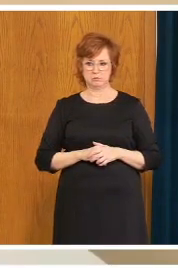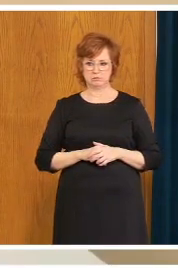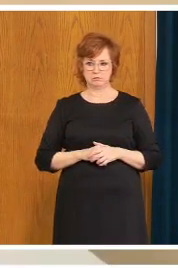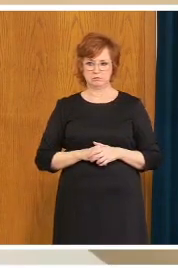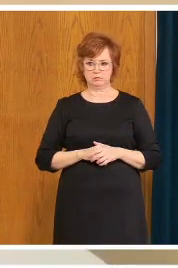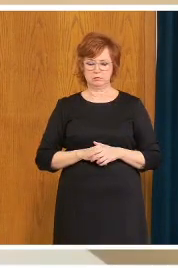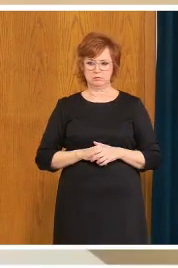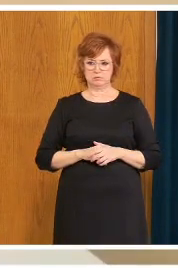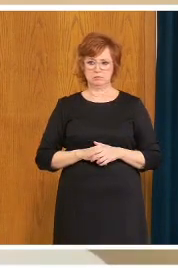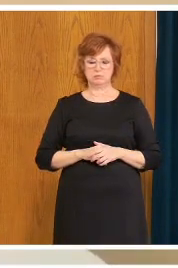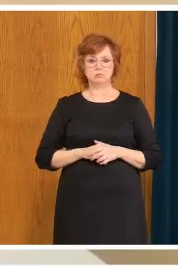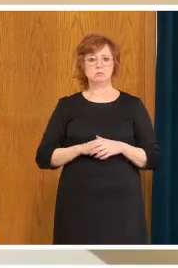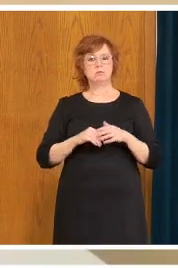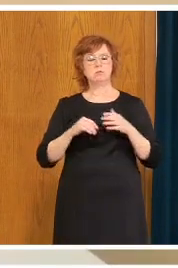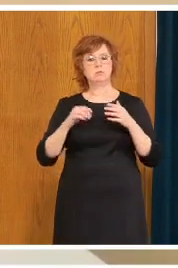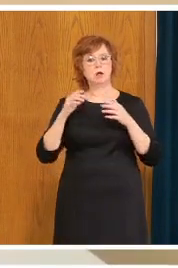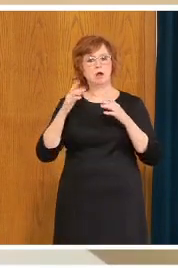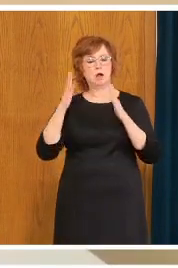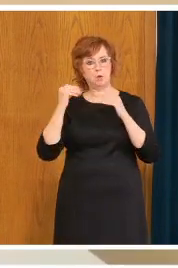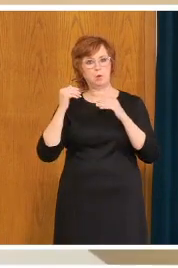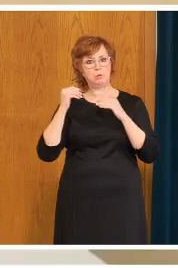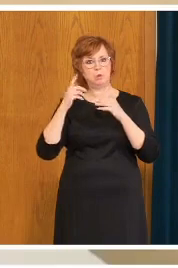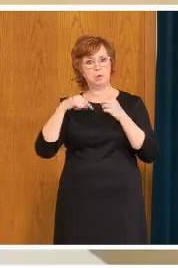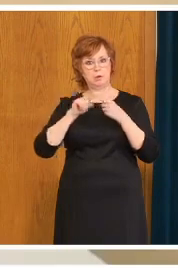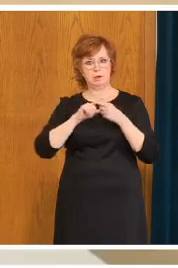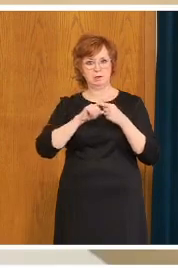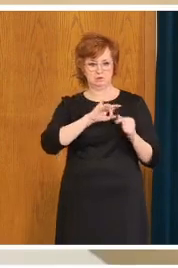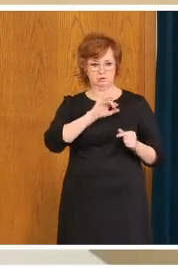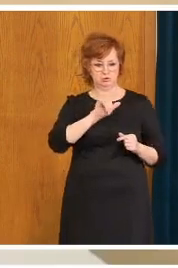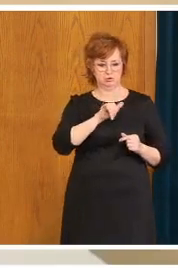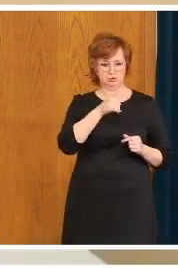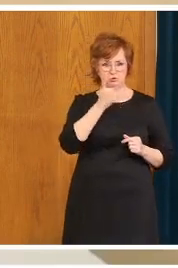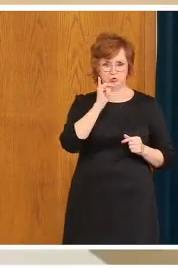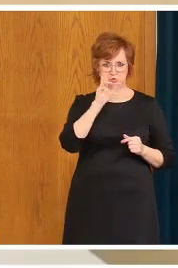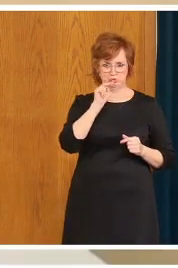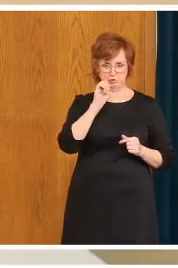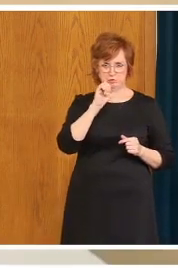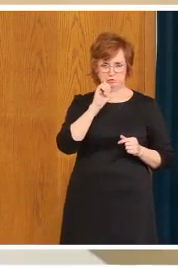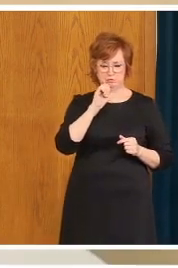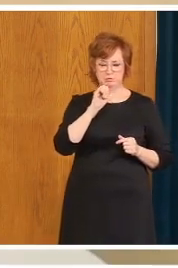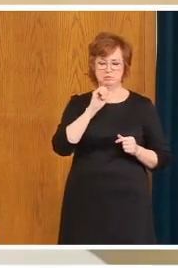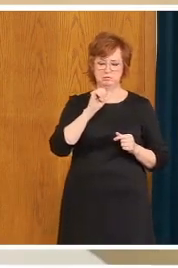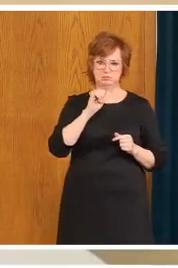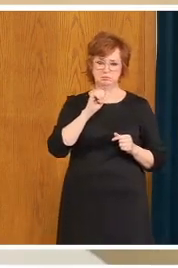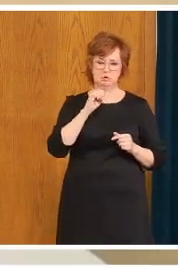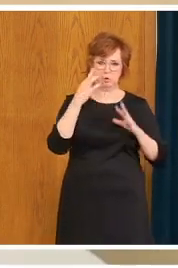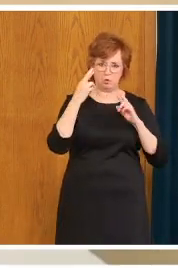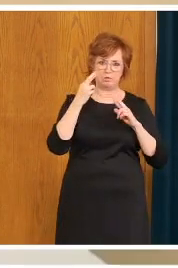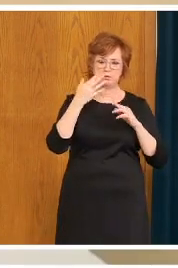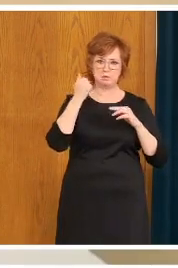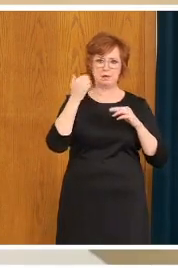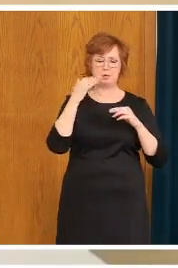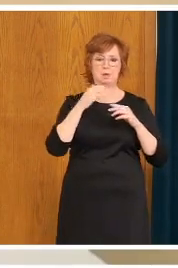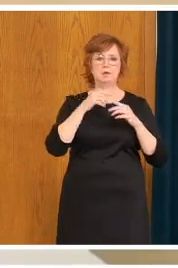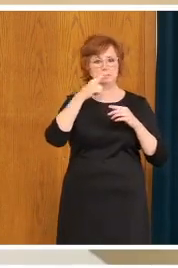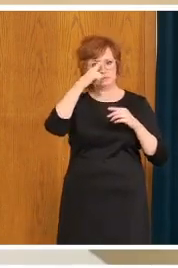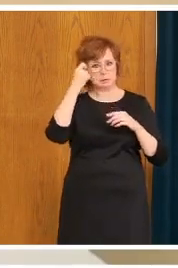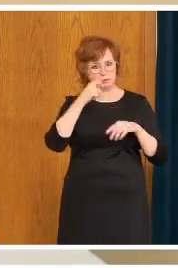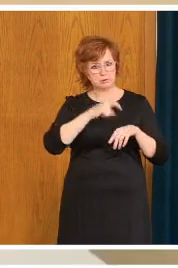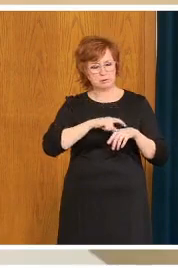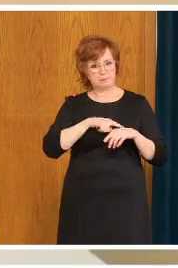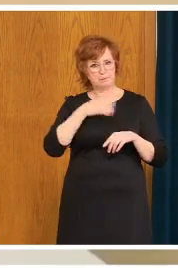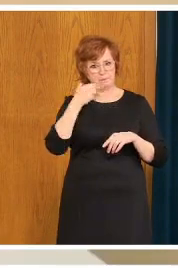But hopefully, by June, with one dose in arms, we are in a better place. It's summer, and then as we look at what further measures can